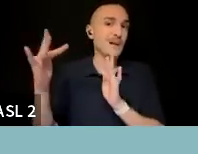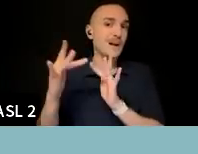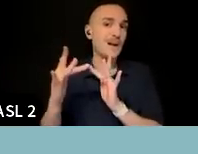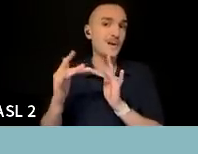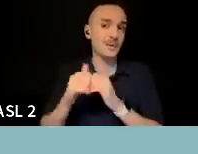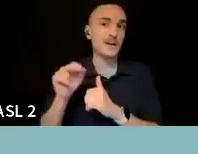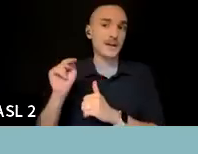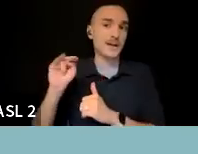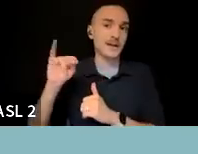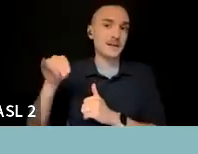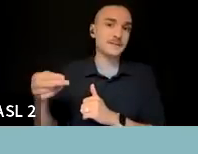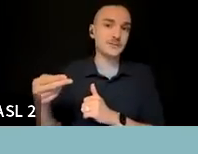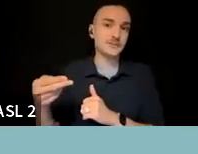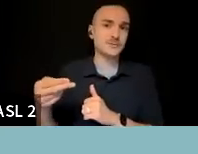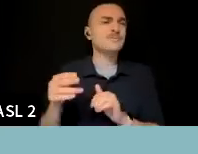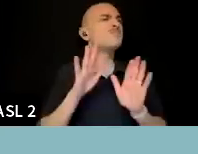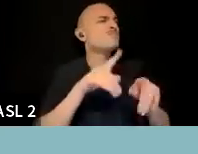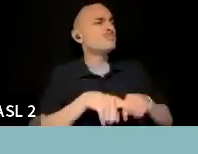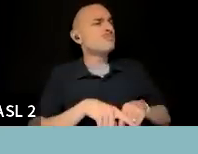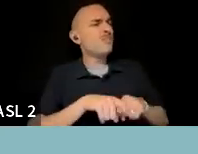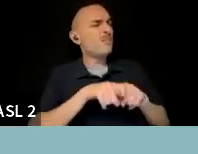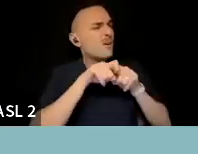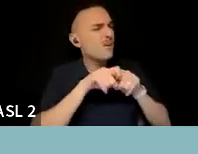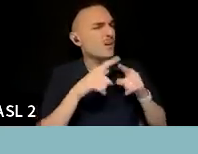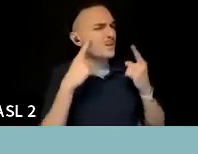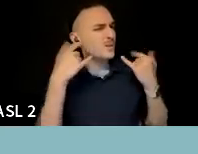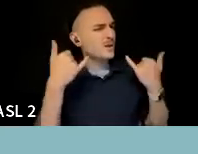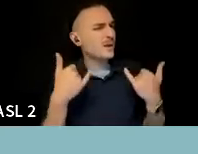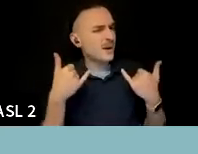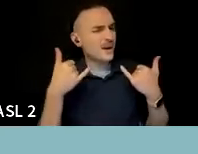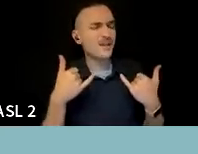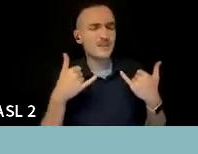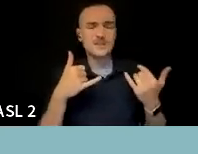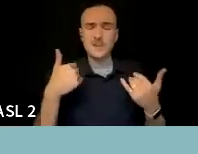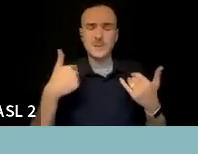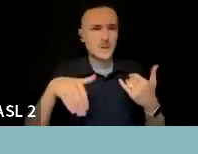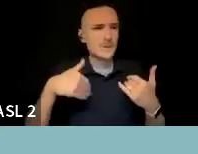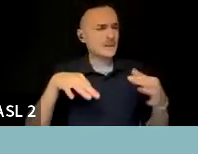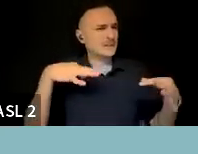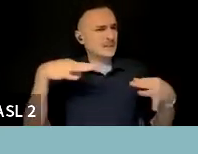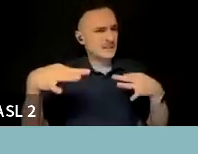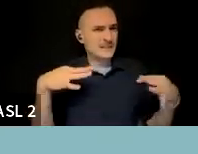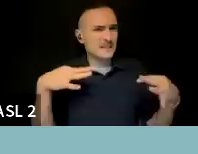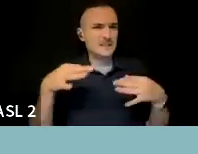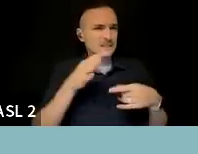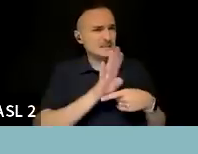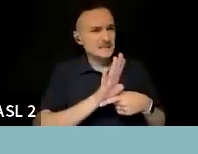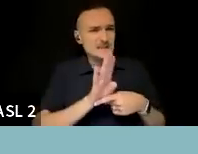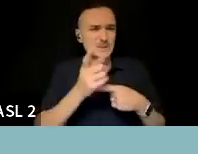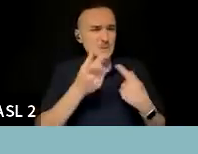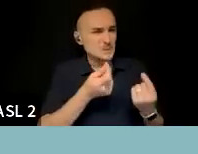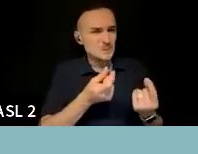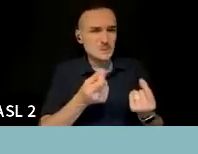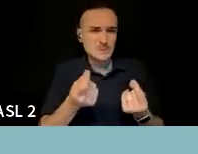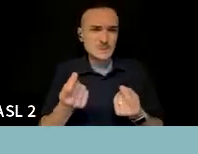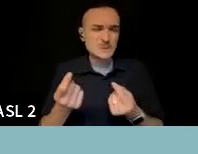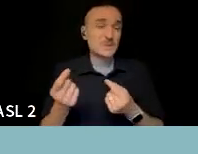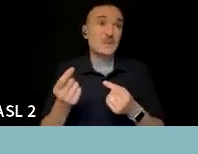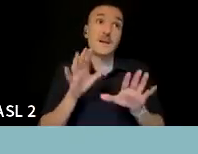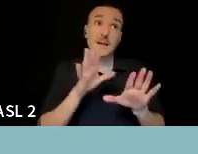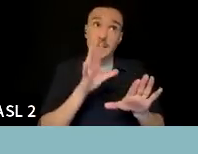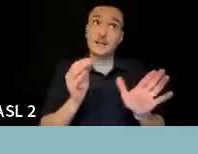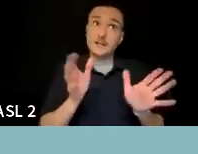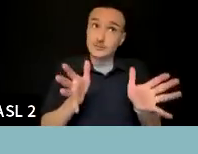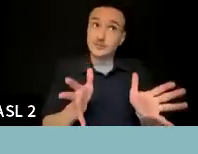point, let's just stop for a moment. There are a lot of steps, and we can't stress enough the importance of submitting your application early to